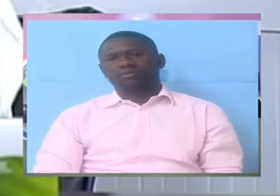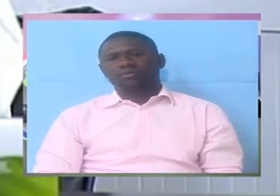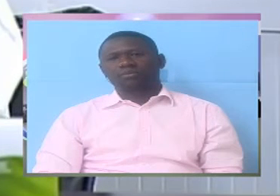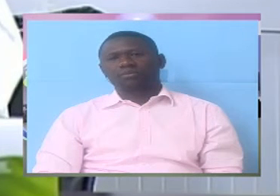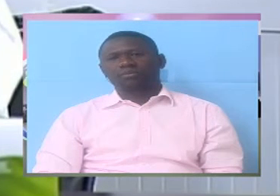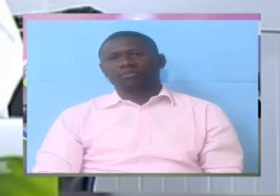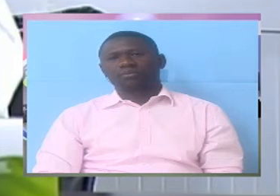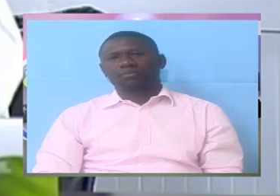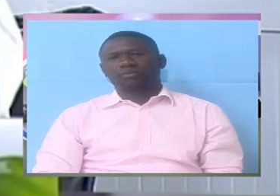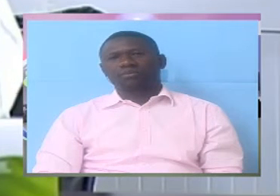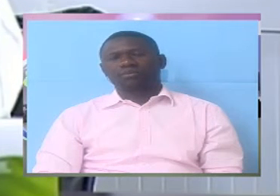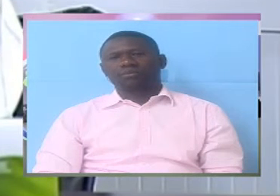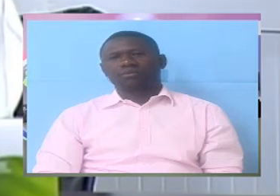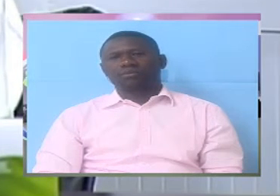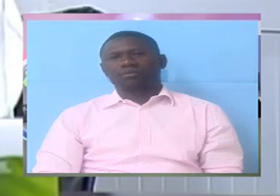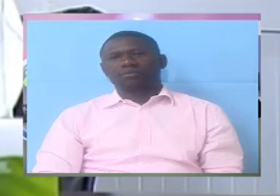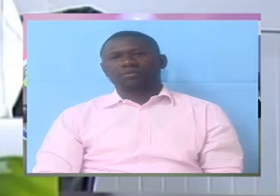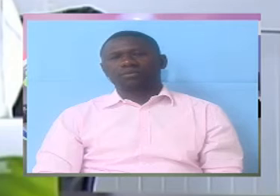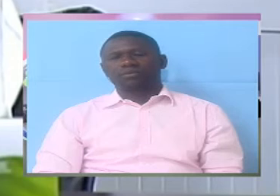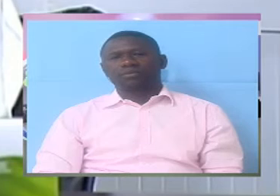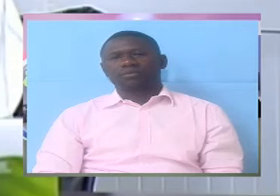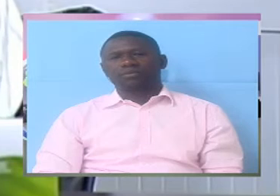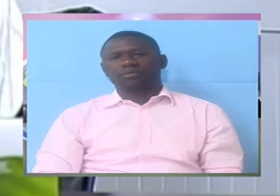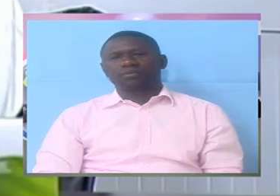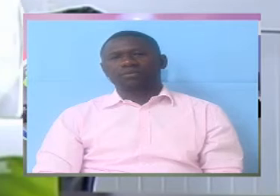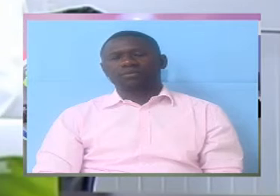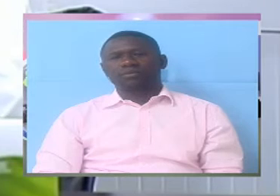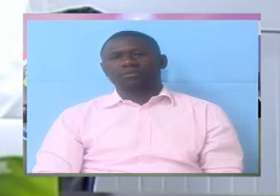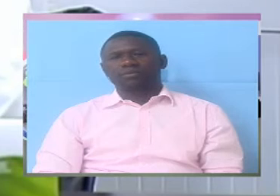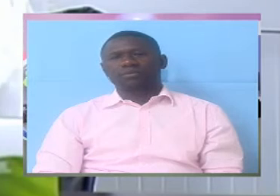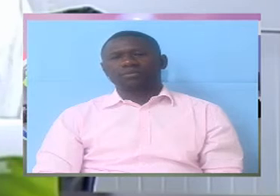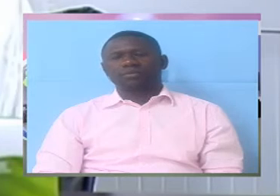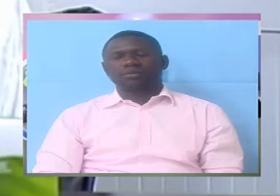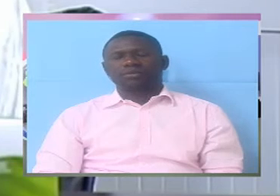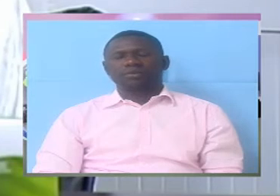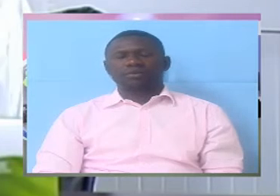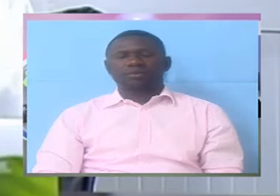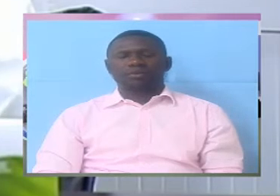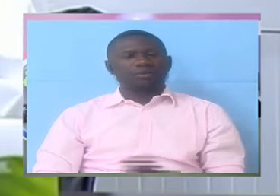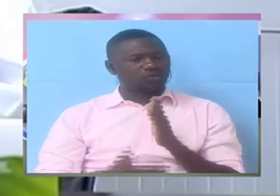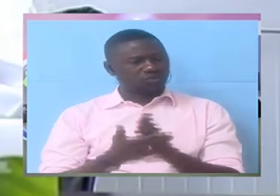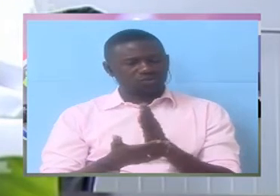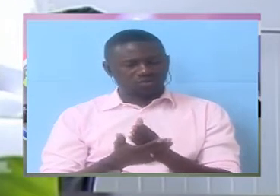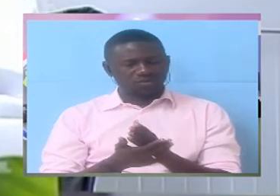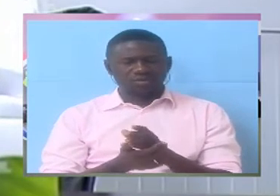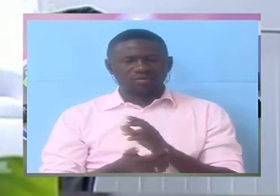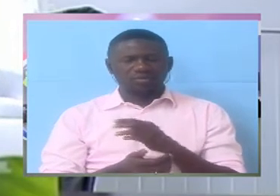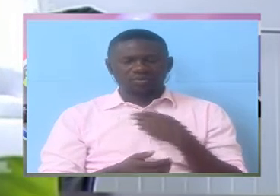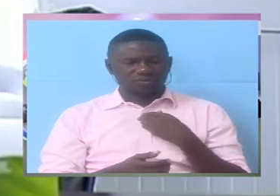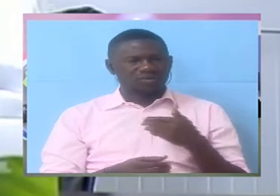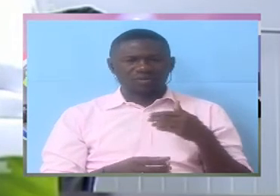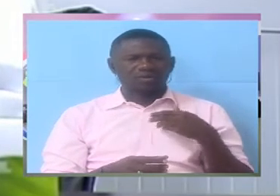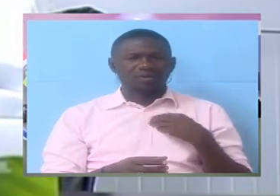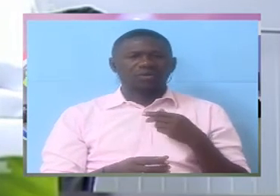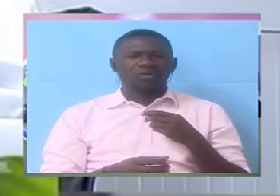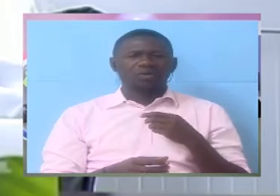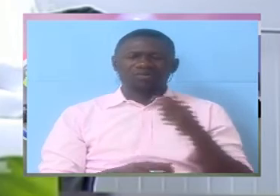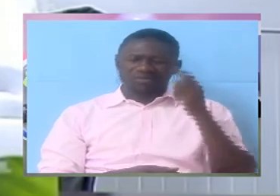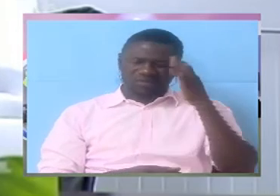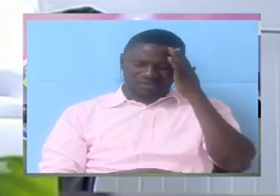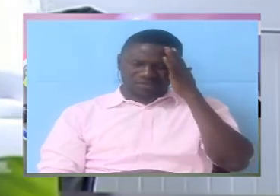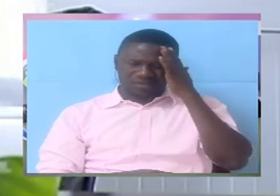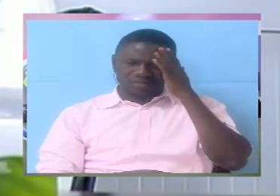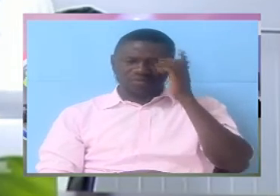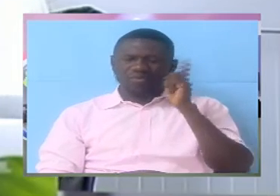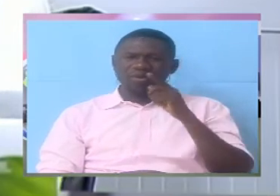Honestly, lead counsel, I don't want to guess, but my investigators look, with me, I have not seen Fode, neither